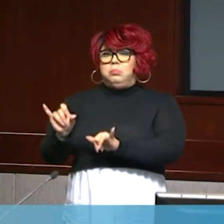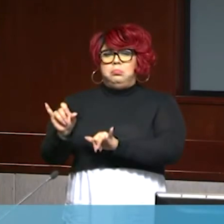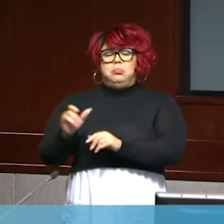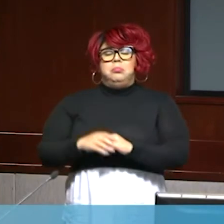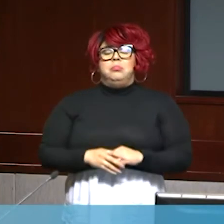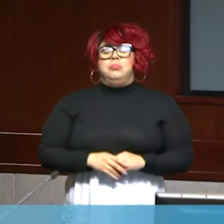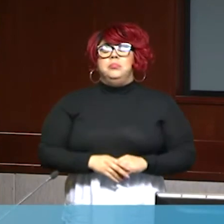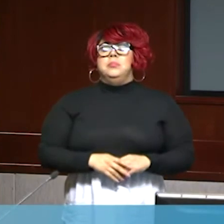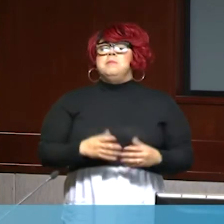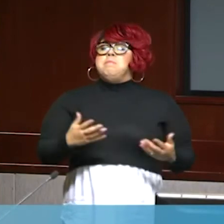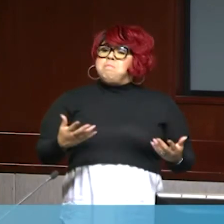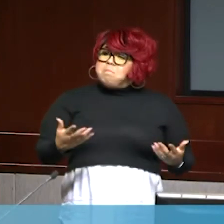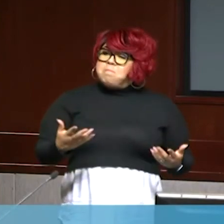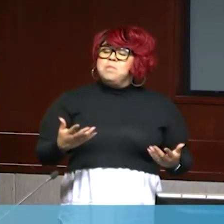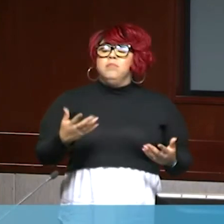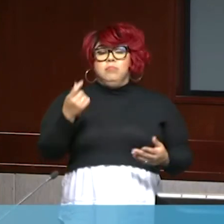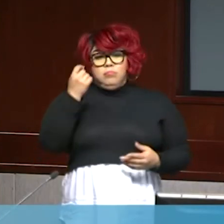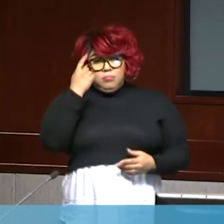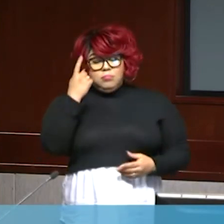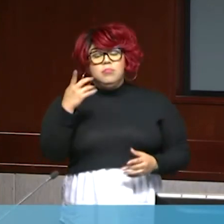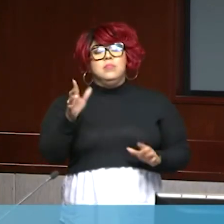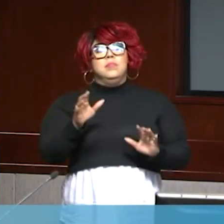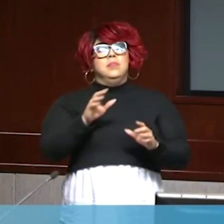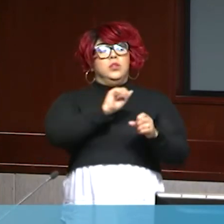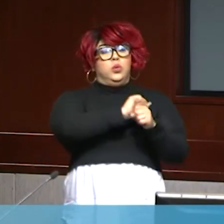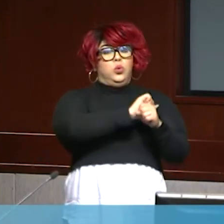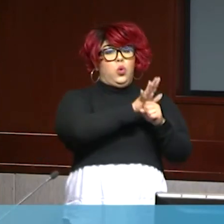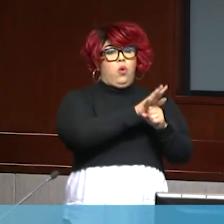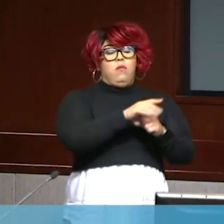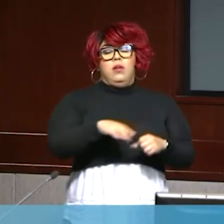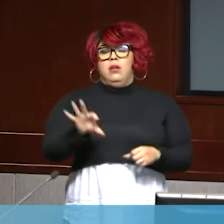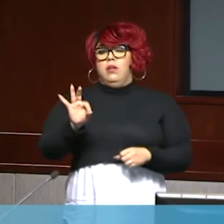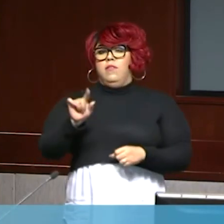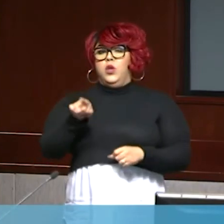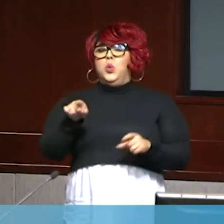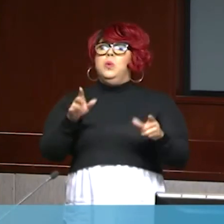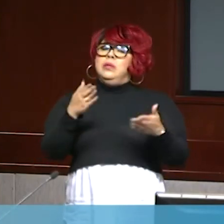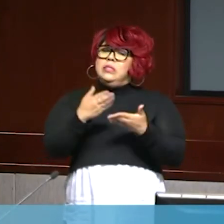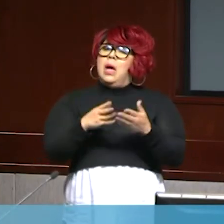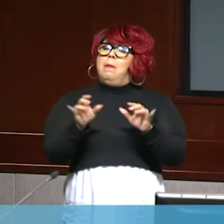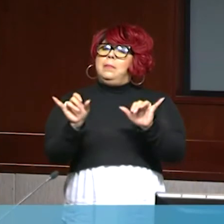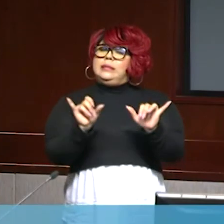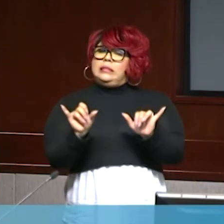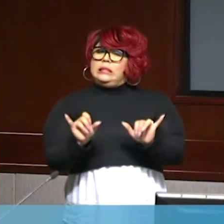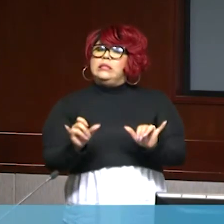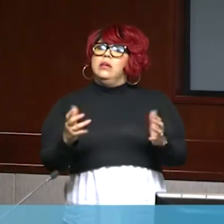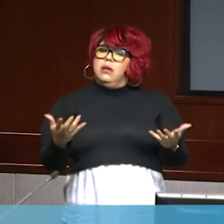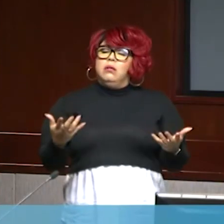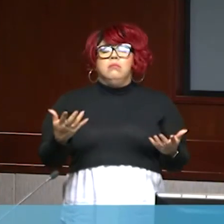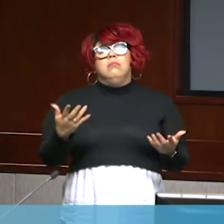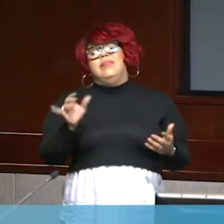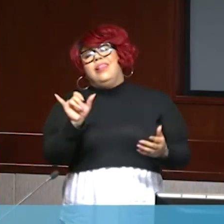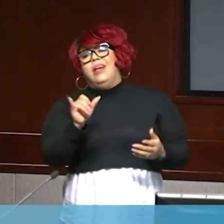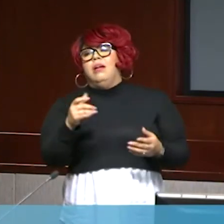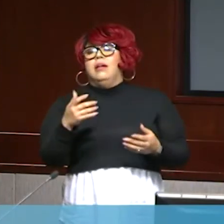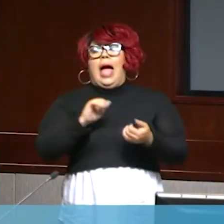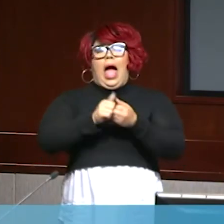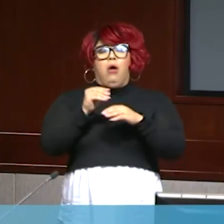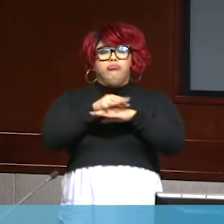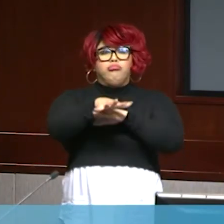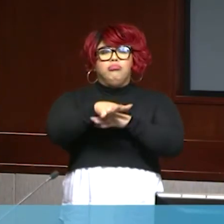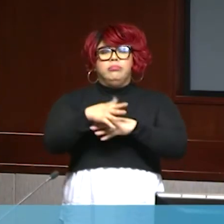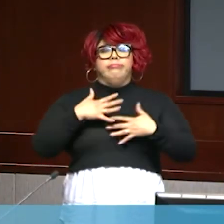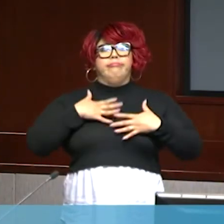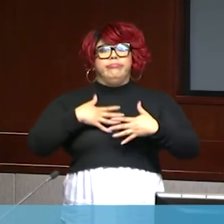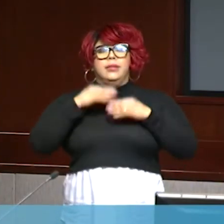know that there are similarities between COVID-19 and influenza, particularly that it is passed, through respiratory secretions,